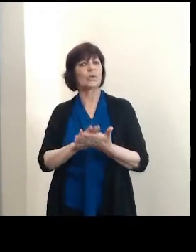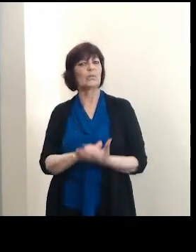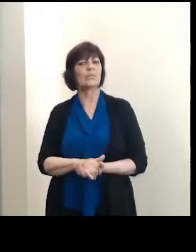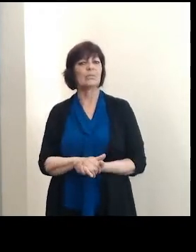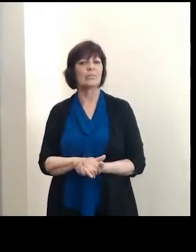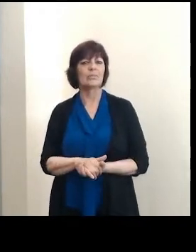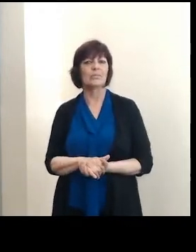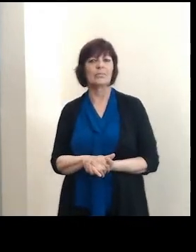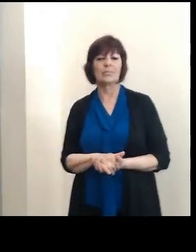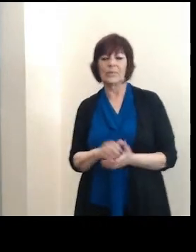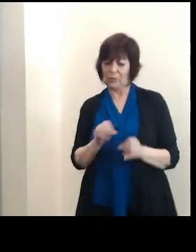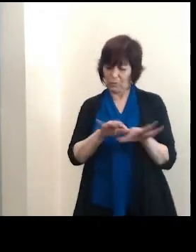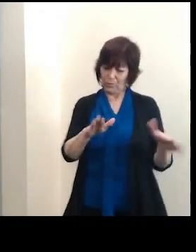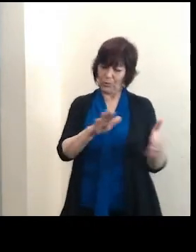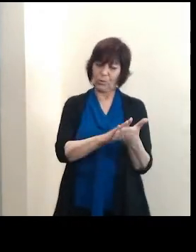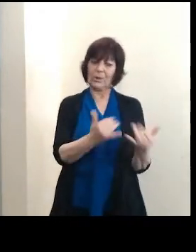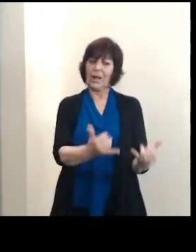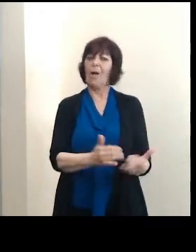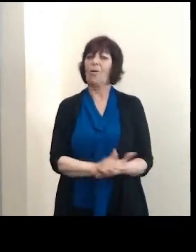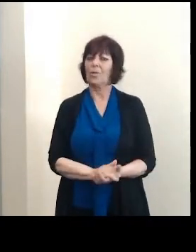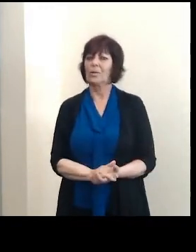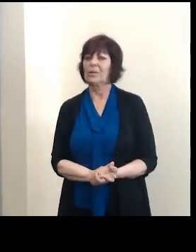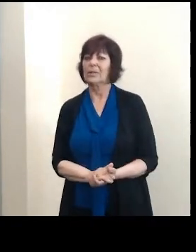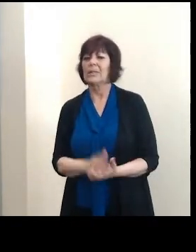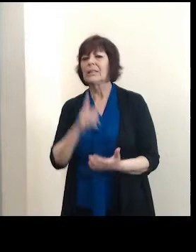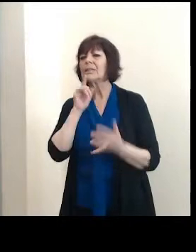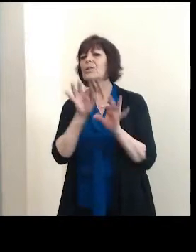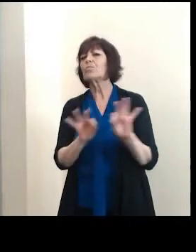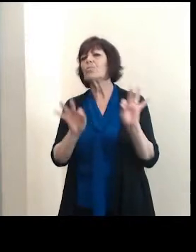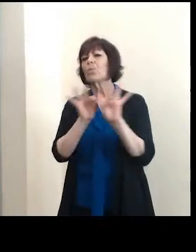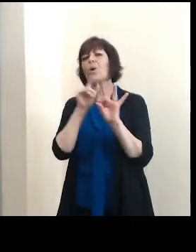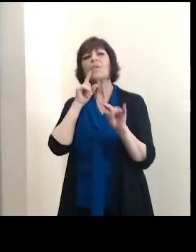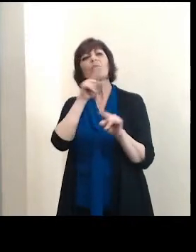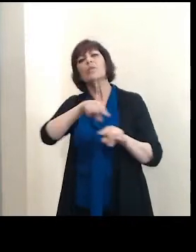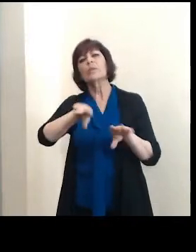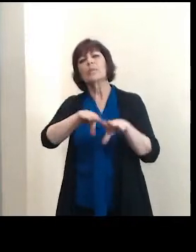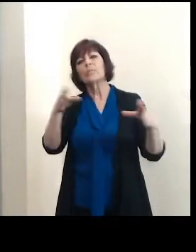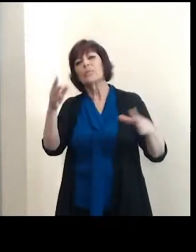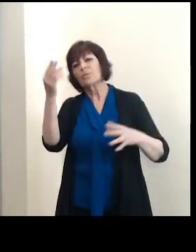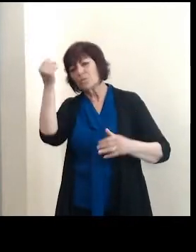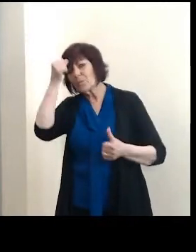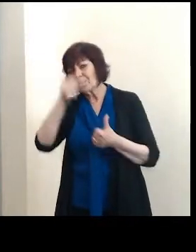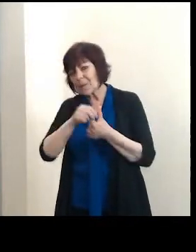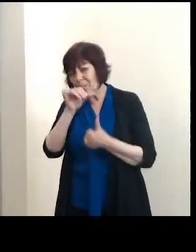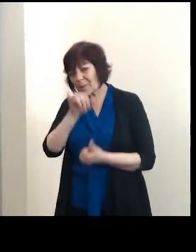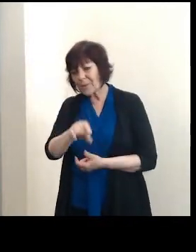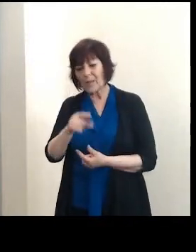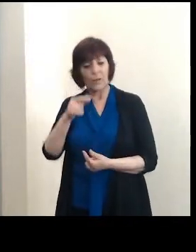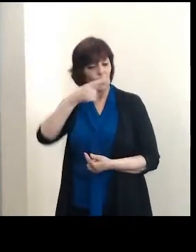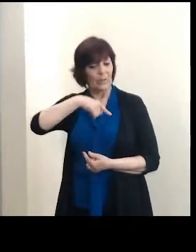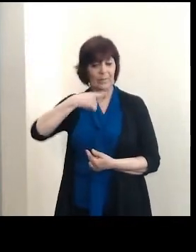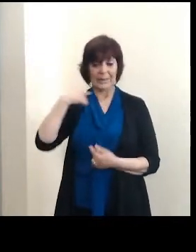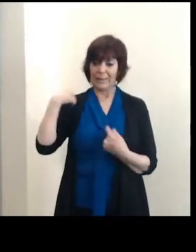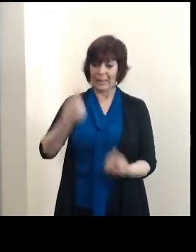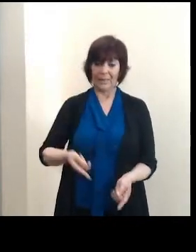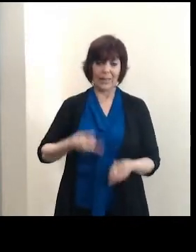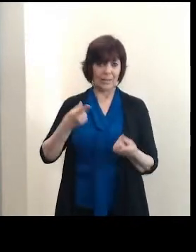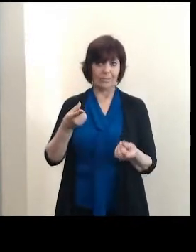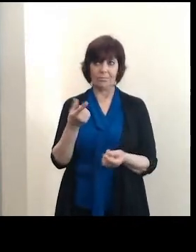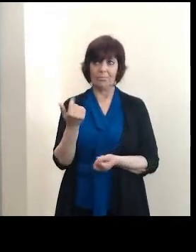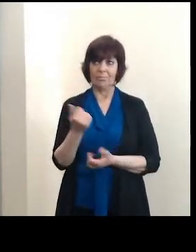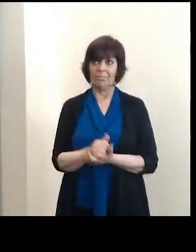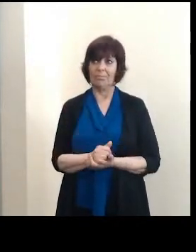transmission in schools now. So I think it's important for the public to remember that, and our Department of Health has been saying that for some time. Do you want